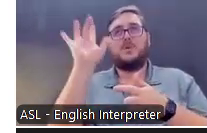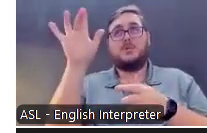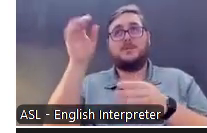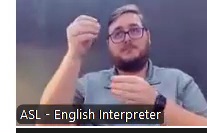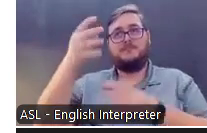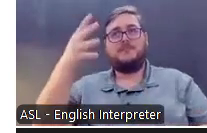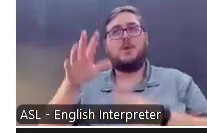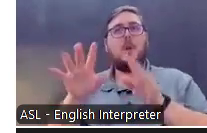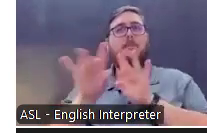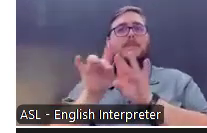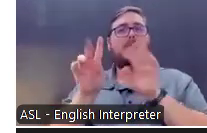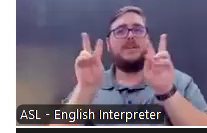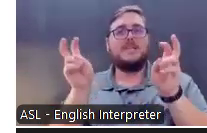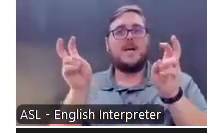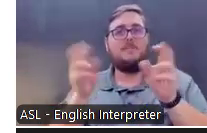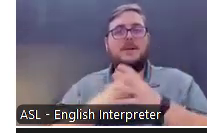Next slide.